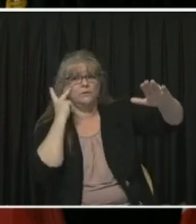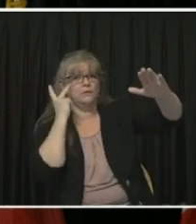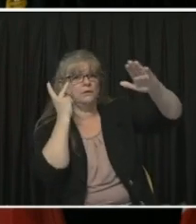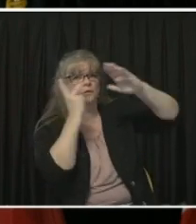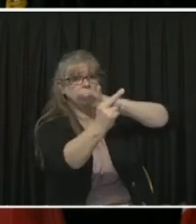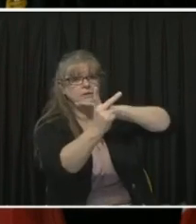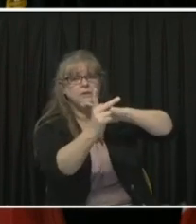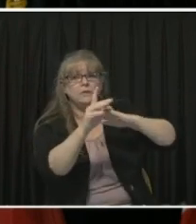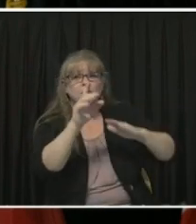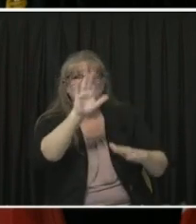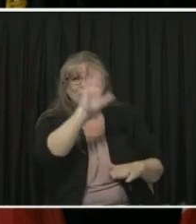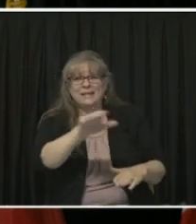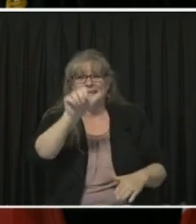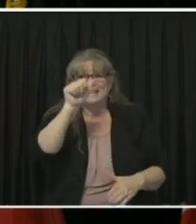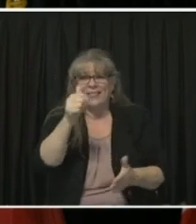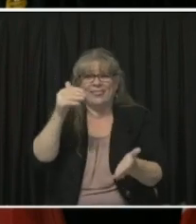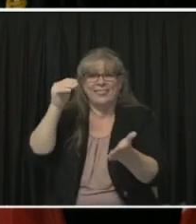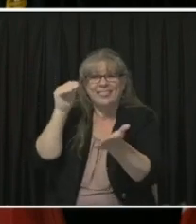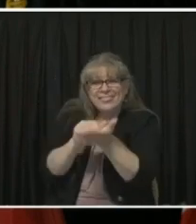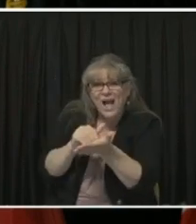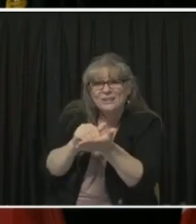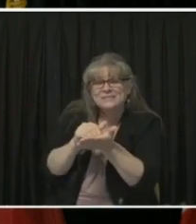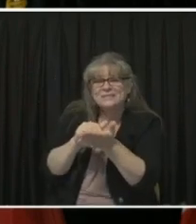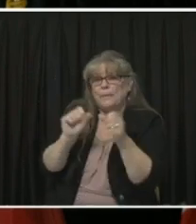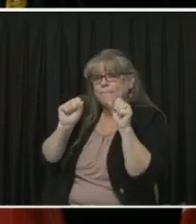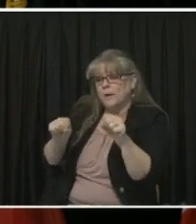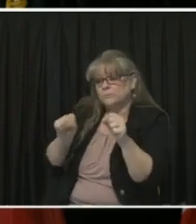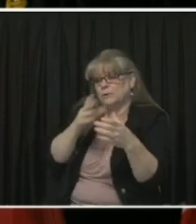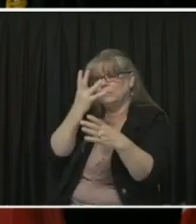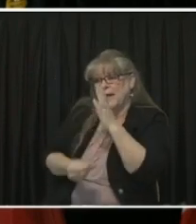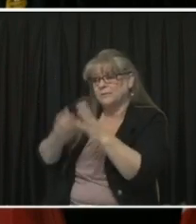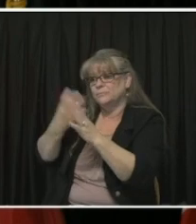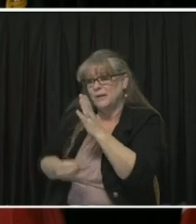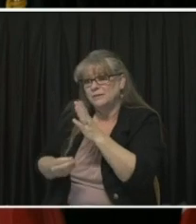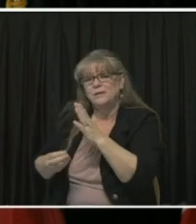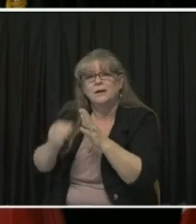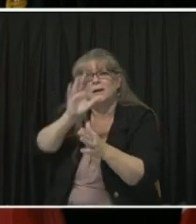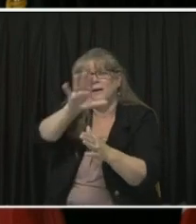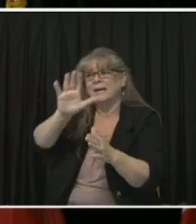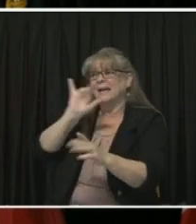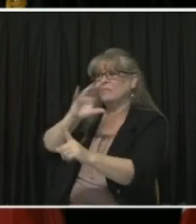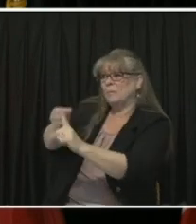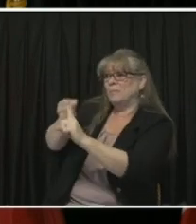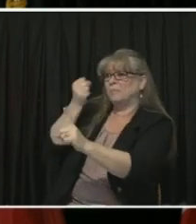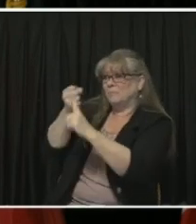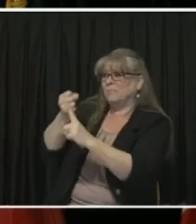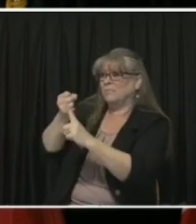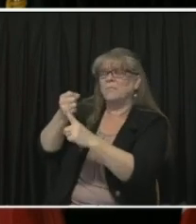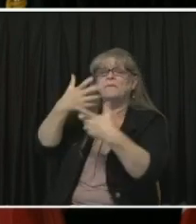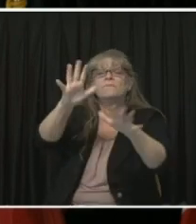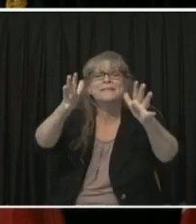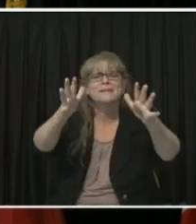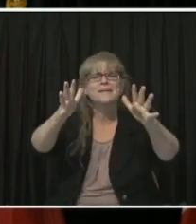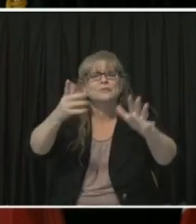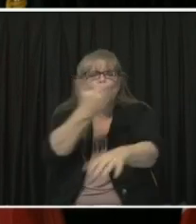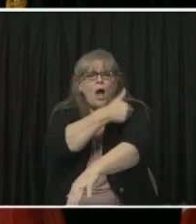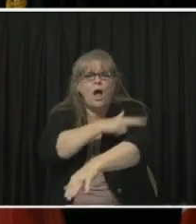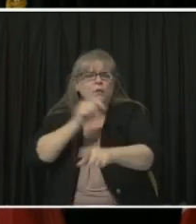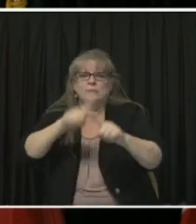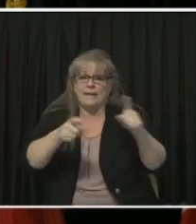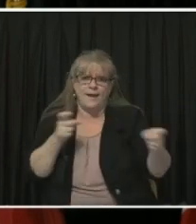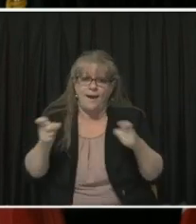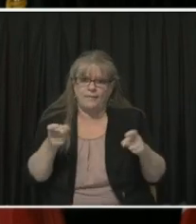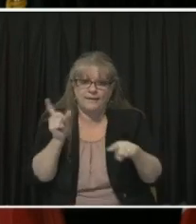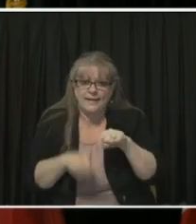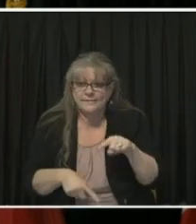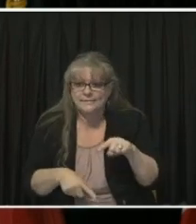catastrophic breach of our healthcare system by now. But thanks to the actions that you took and the success you had staying at home, we averted that.